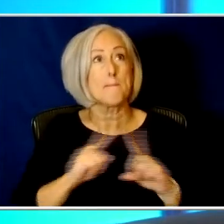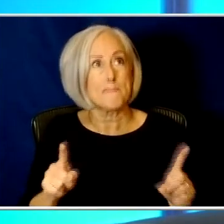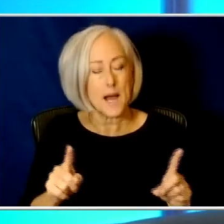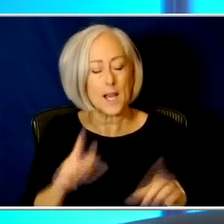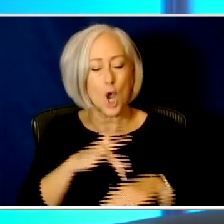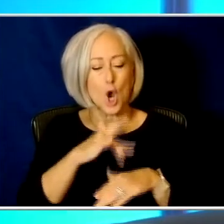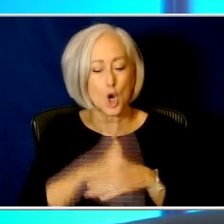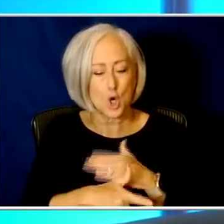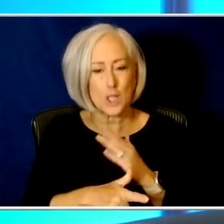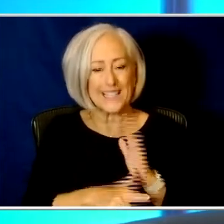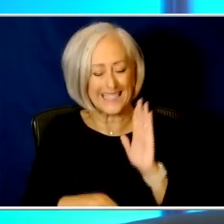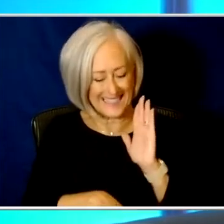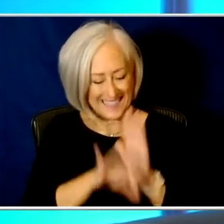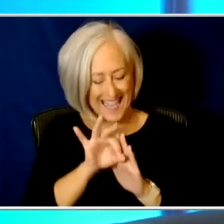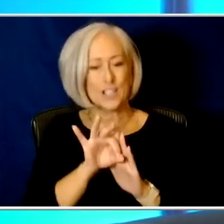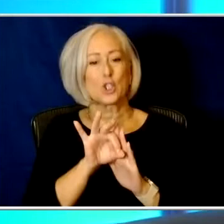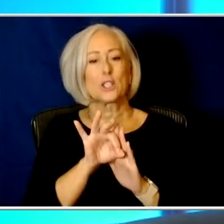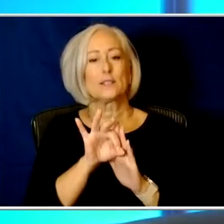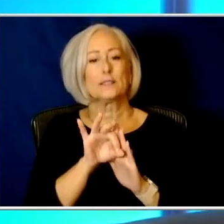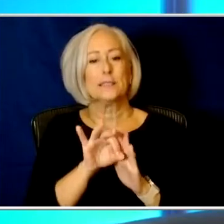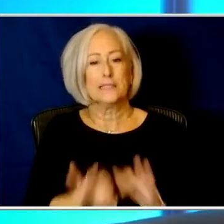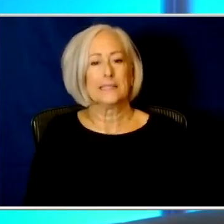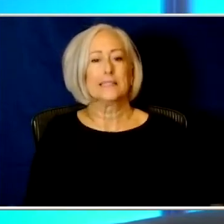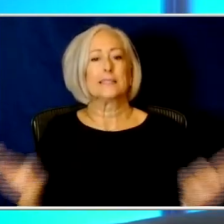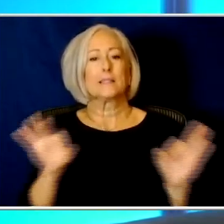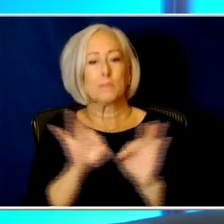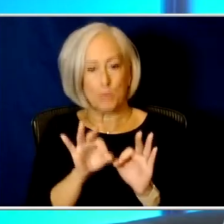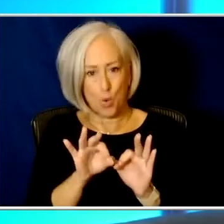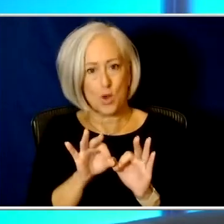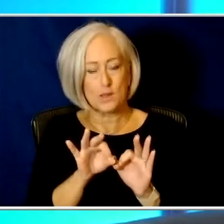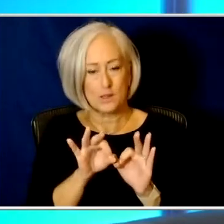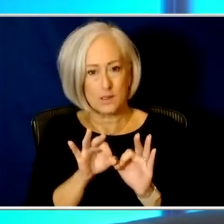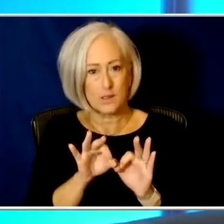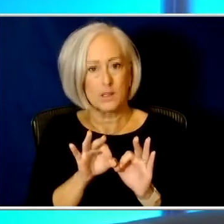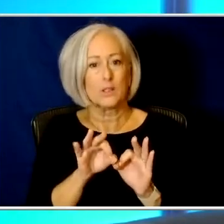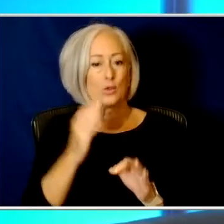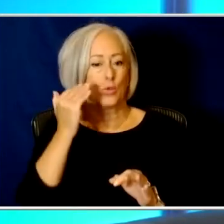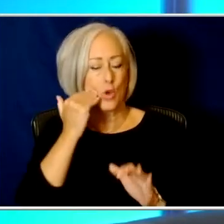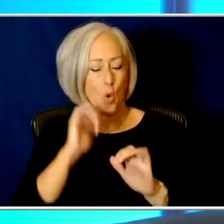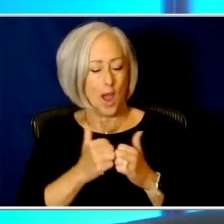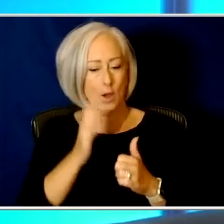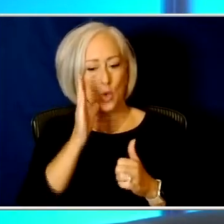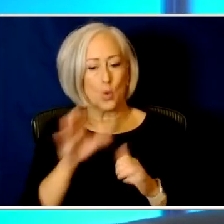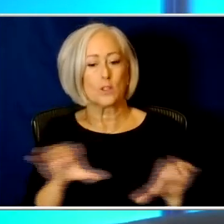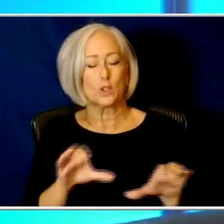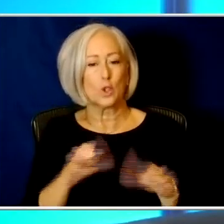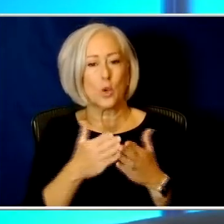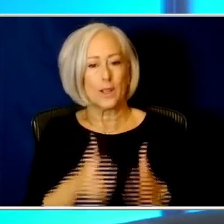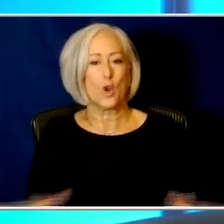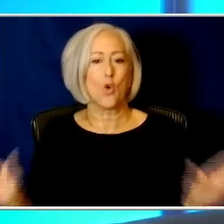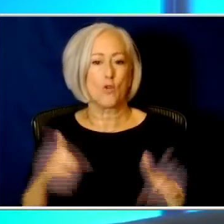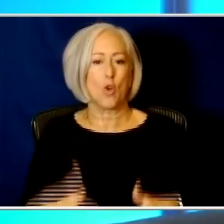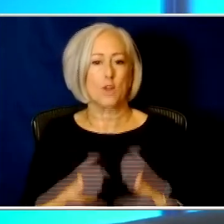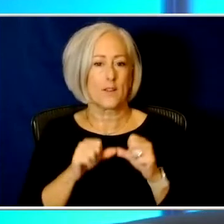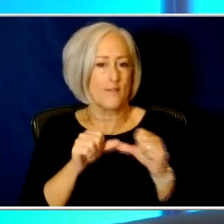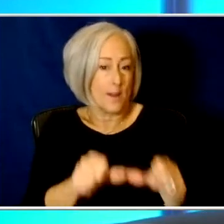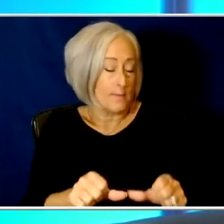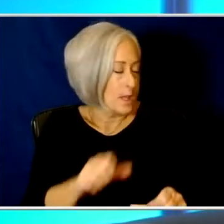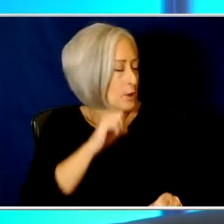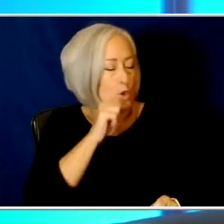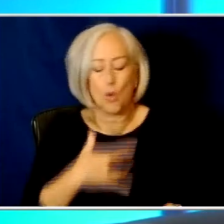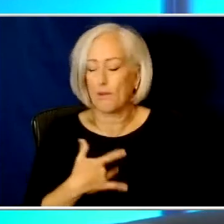good? Nope. I'm going to let you wrap it up. All right, thank you very much. We're going to turn now to our final thoughts. First of all, Dr. Lewis-Wambe, I want to thank you